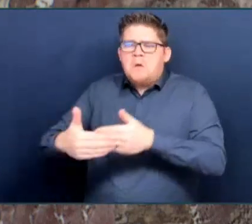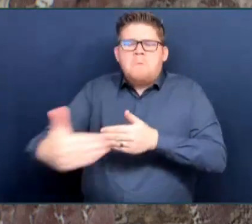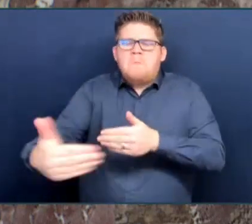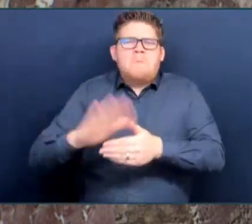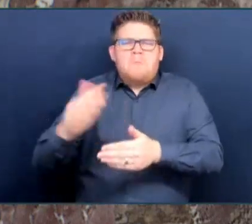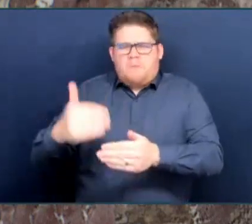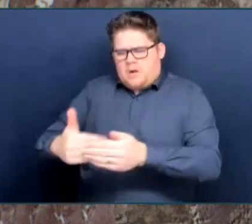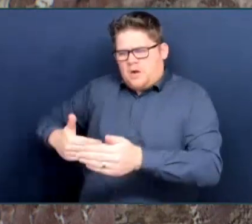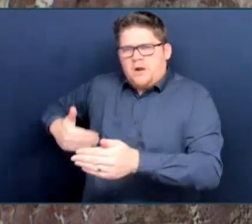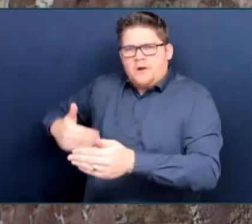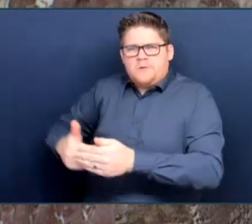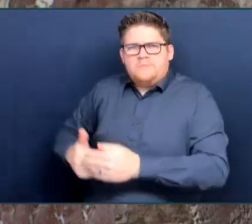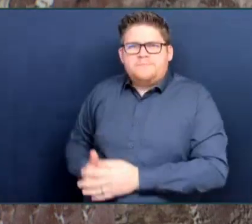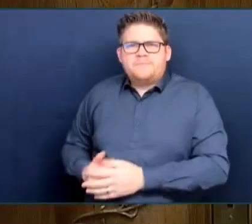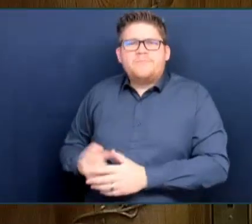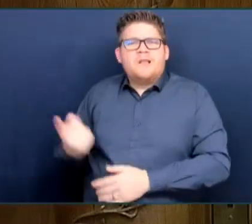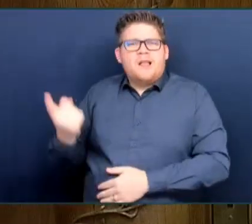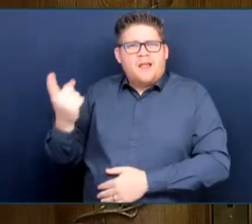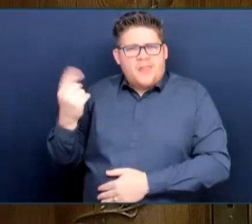million.